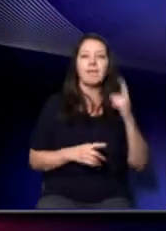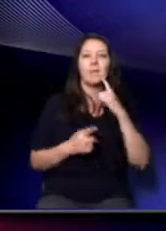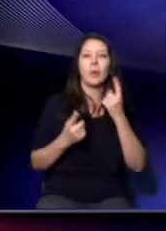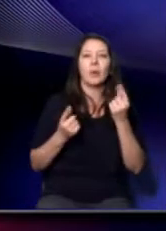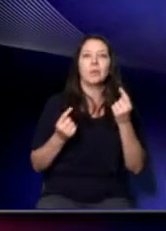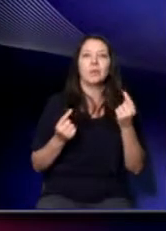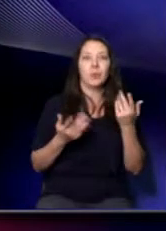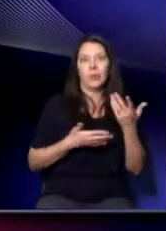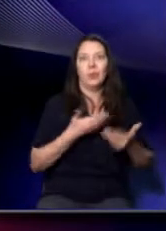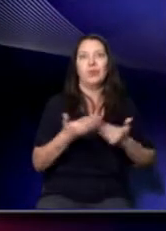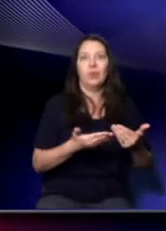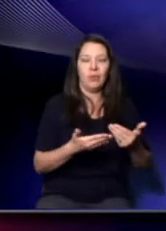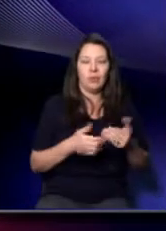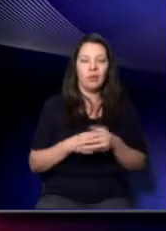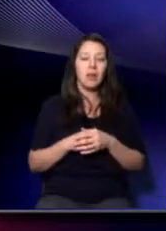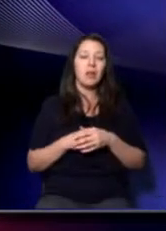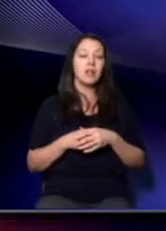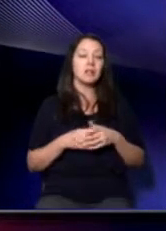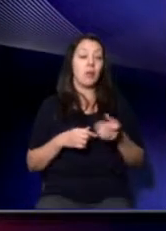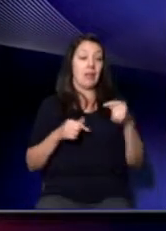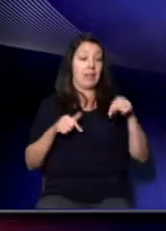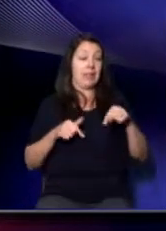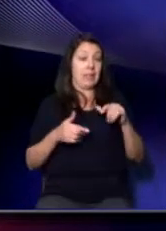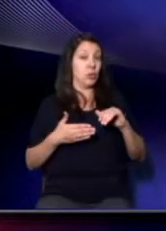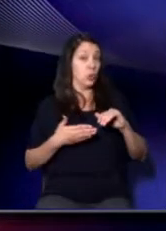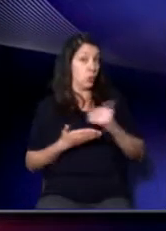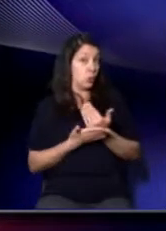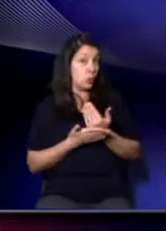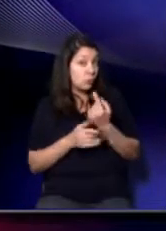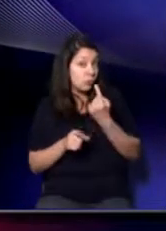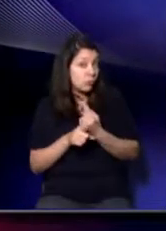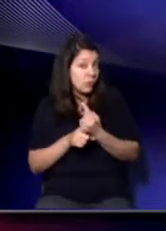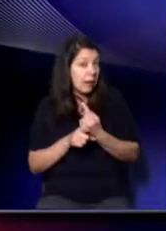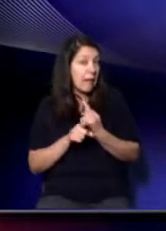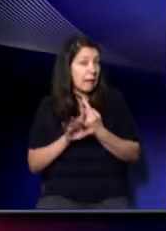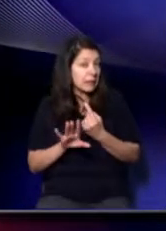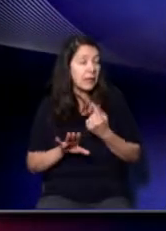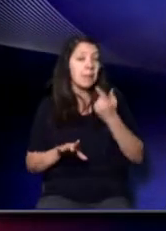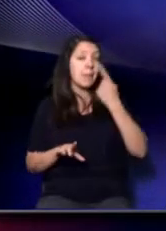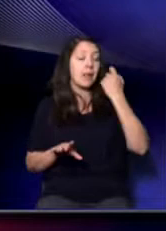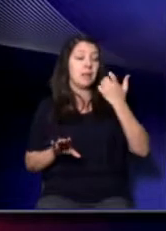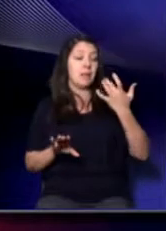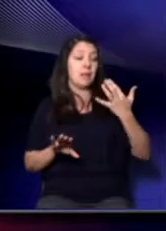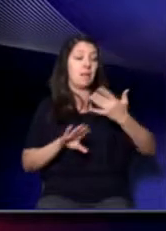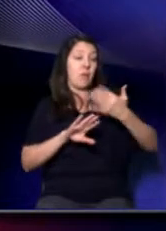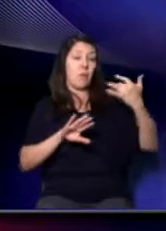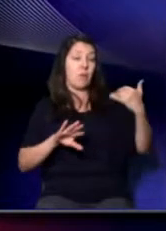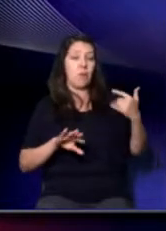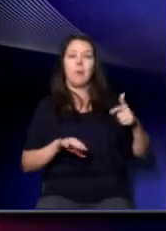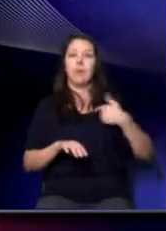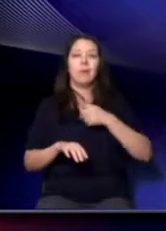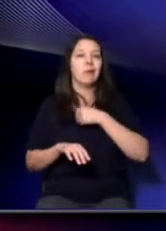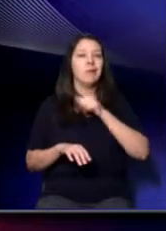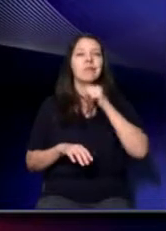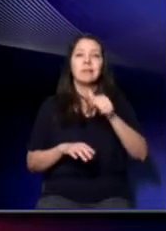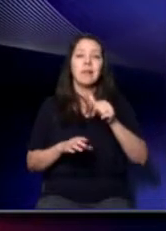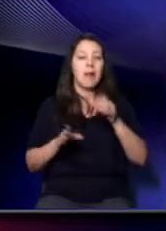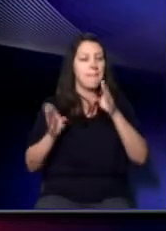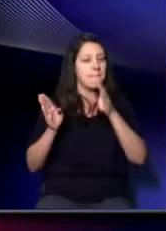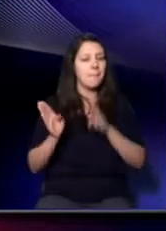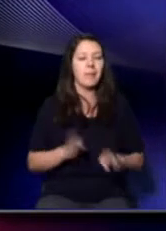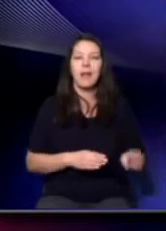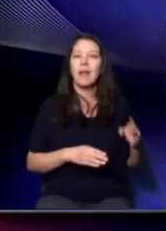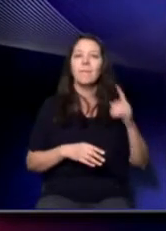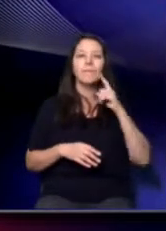And again, this is new to us. It's my understanding that in the past, we didn't really plan